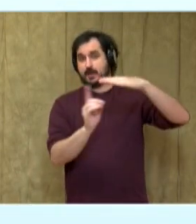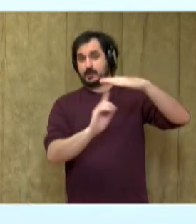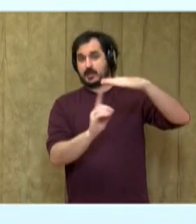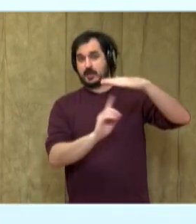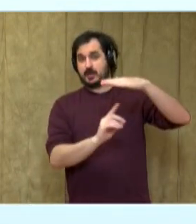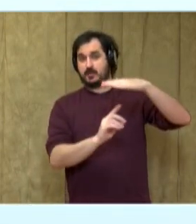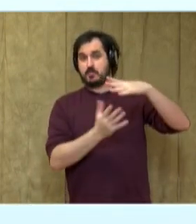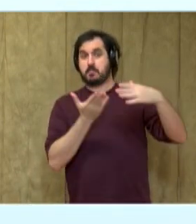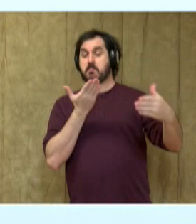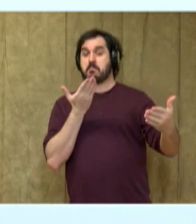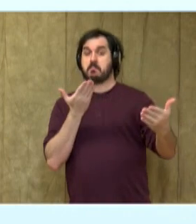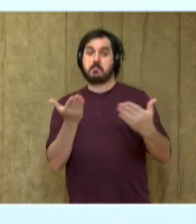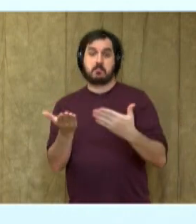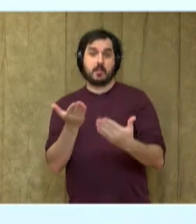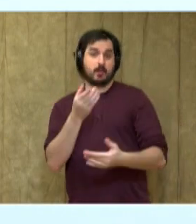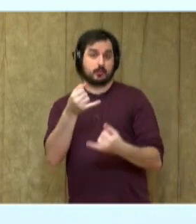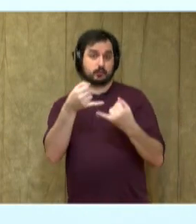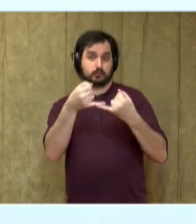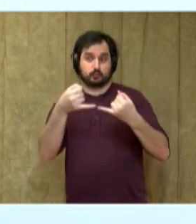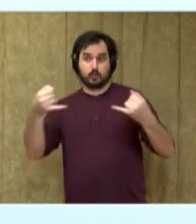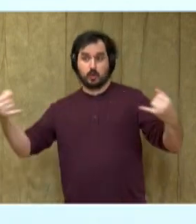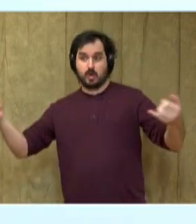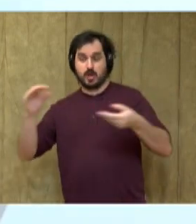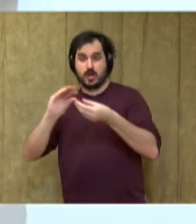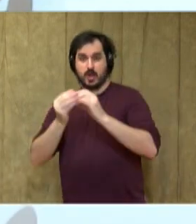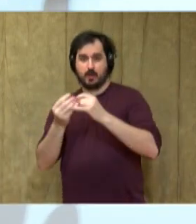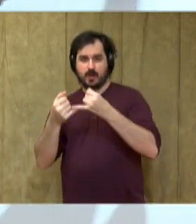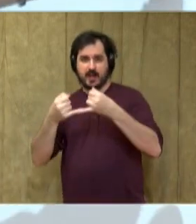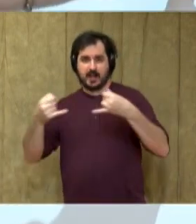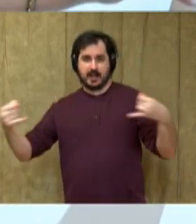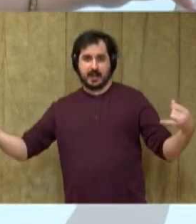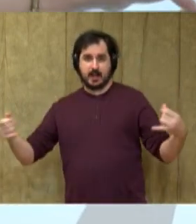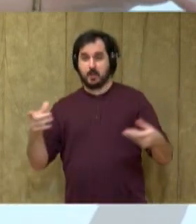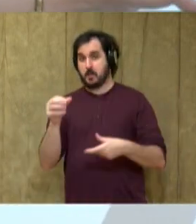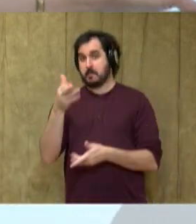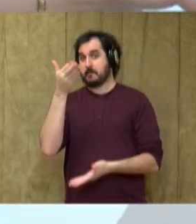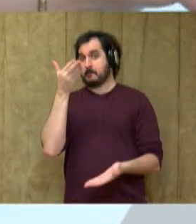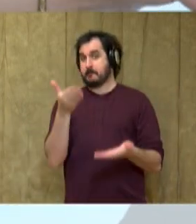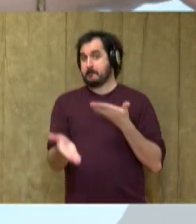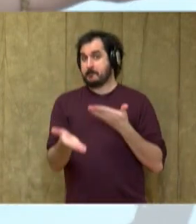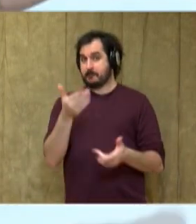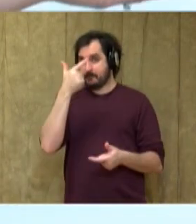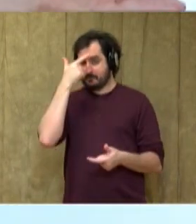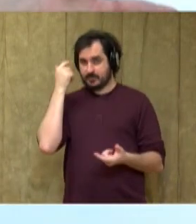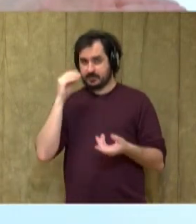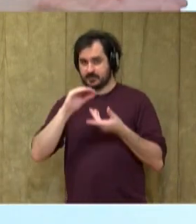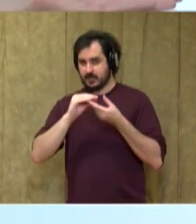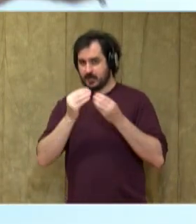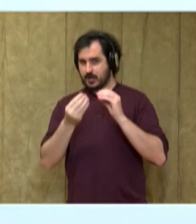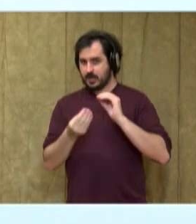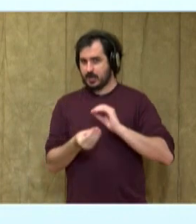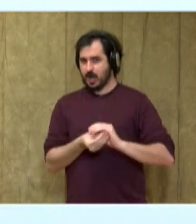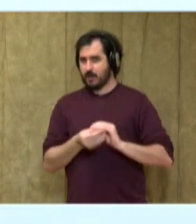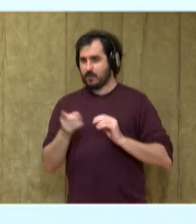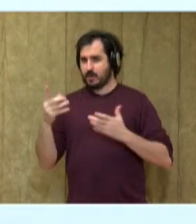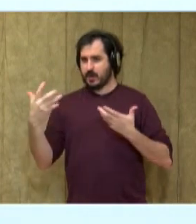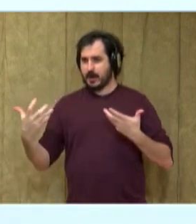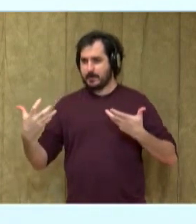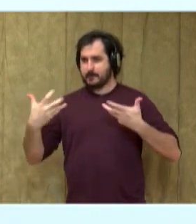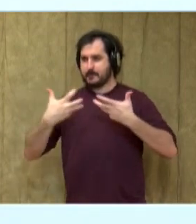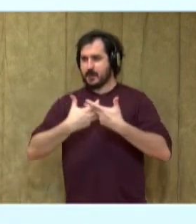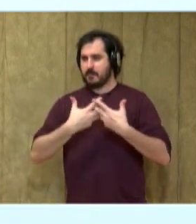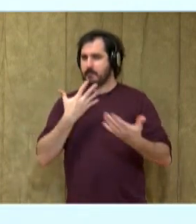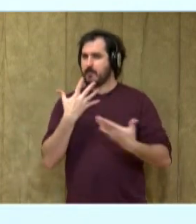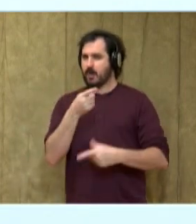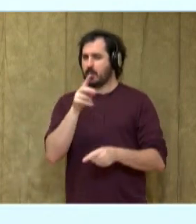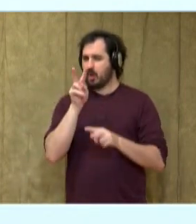a number line, or maybe because these numbers are compatible, maybe you are able just to look